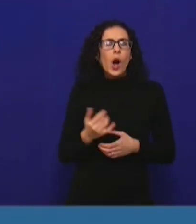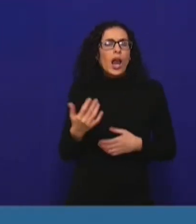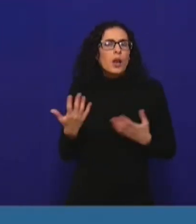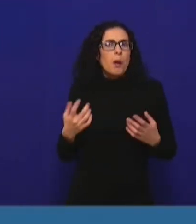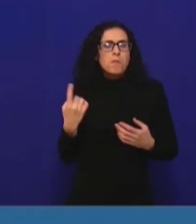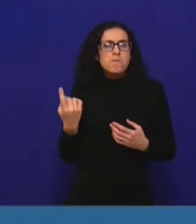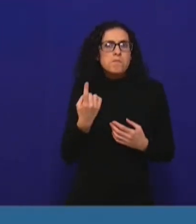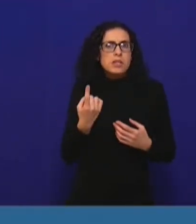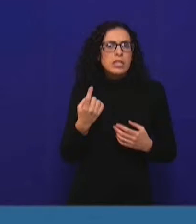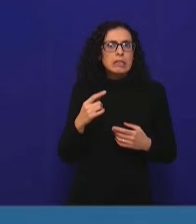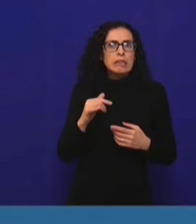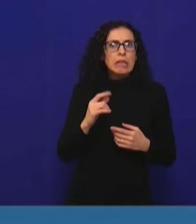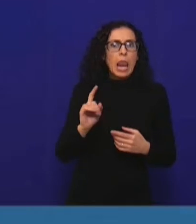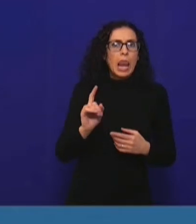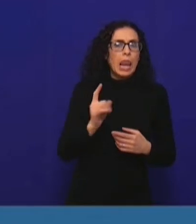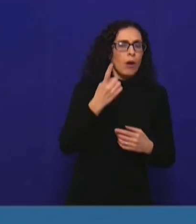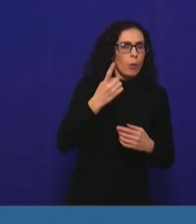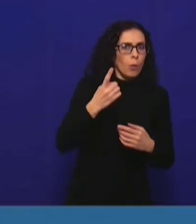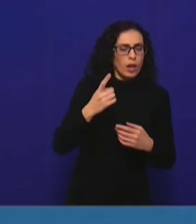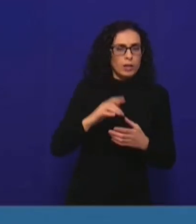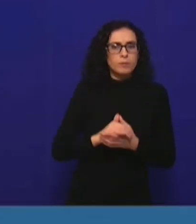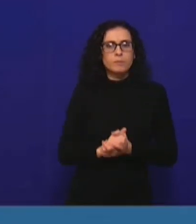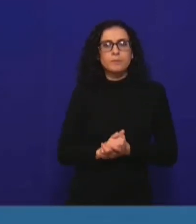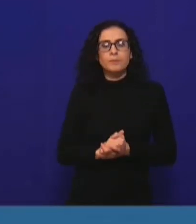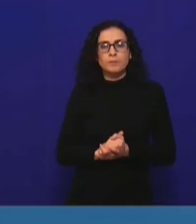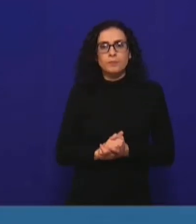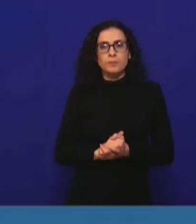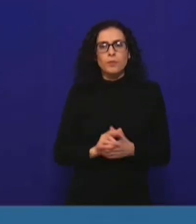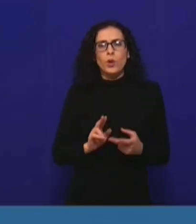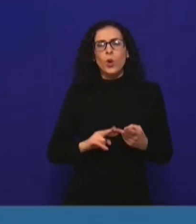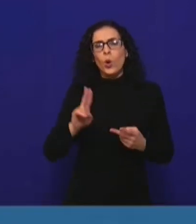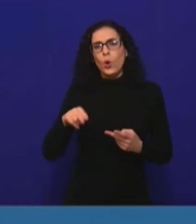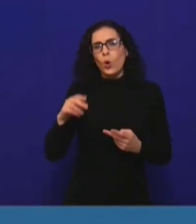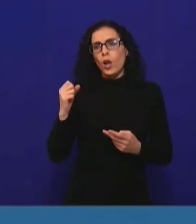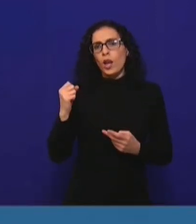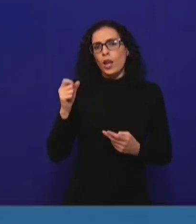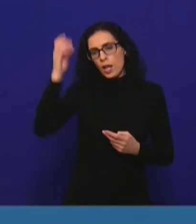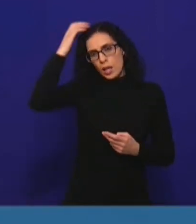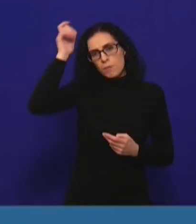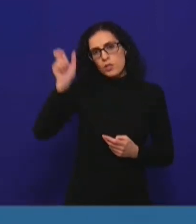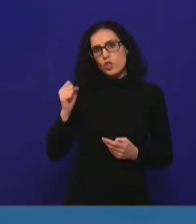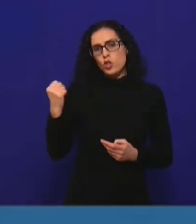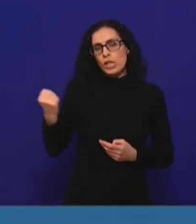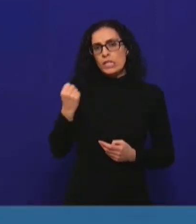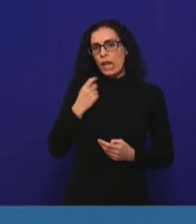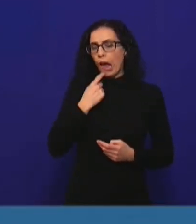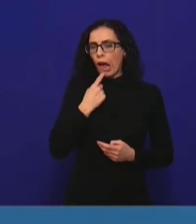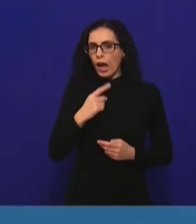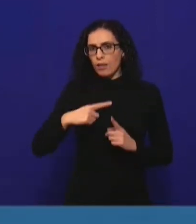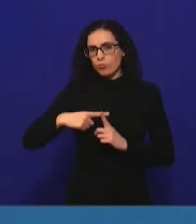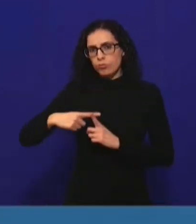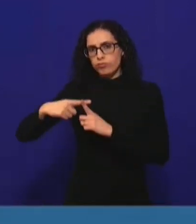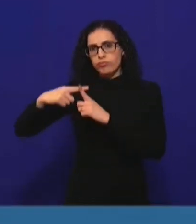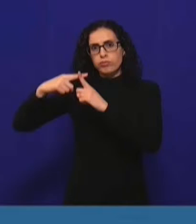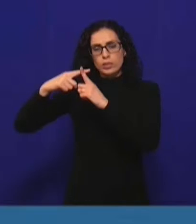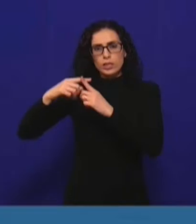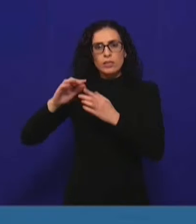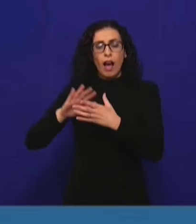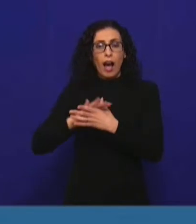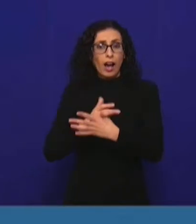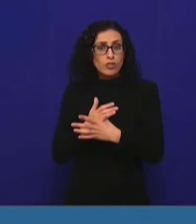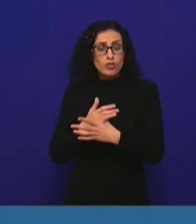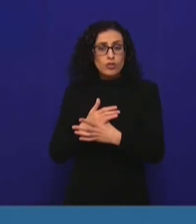min ħajna ta' priorità. Id-Deputat Prim Ministru kien qal li żieda fil-każijiet kienet il-maġġoranza tagħha